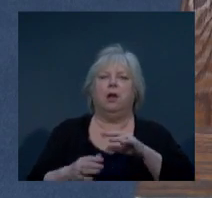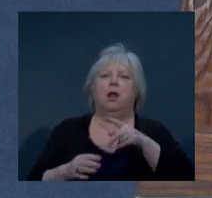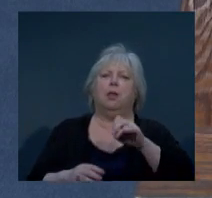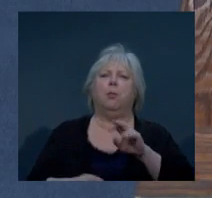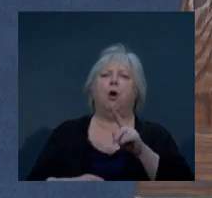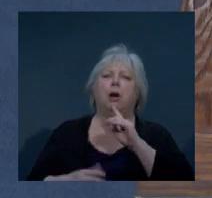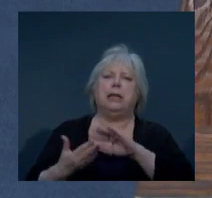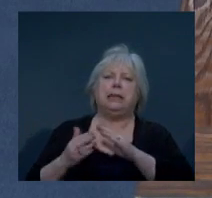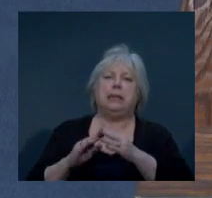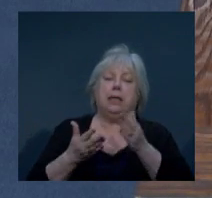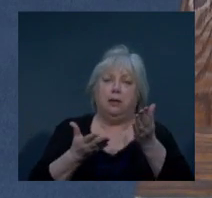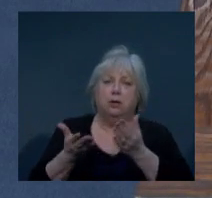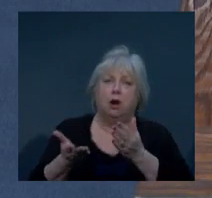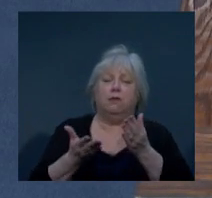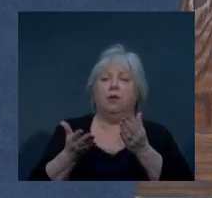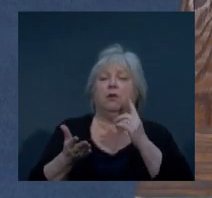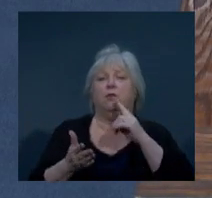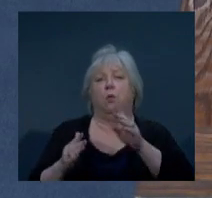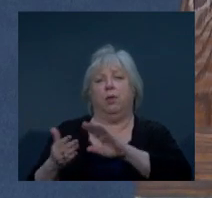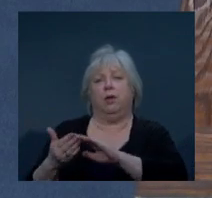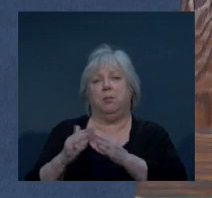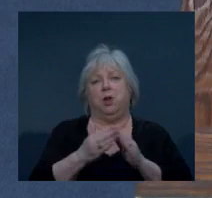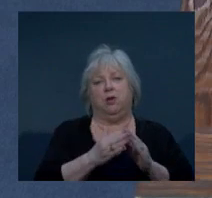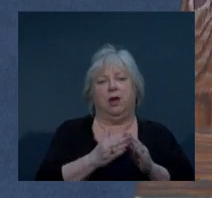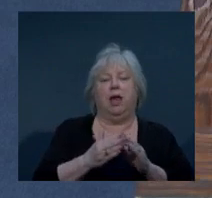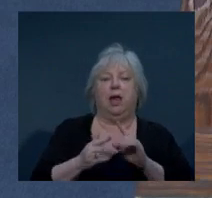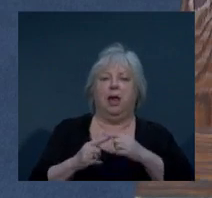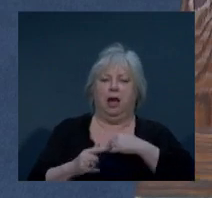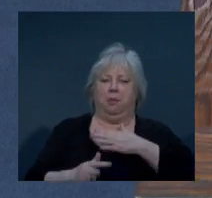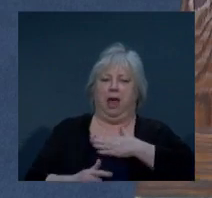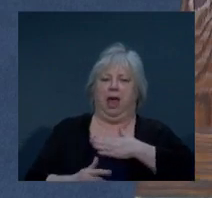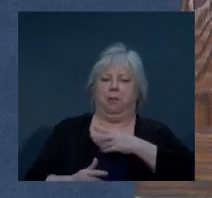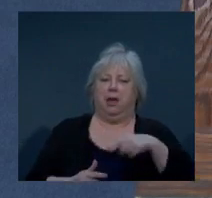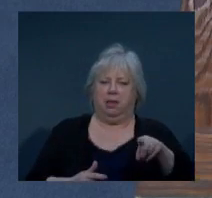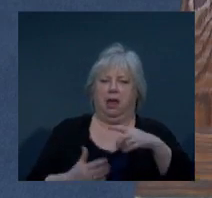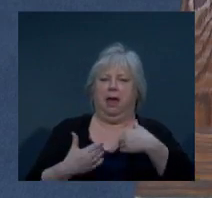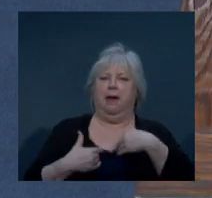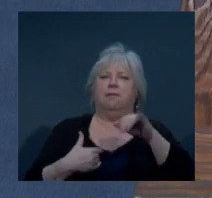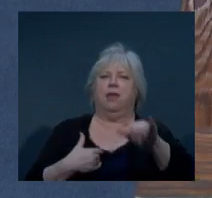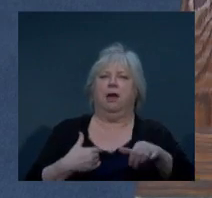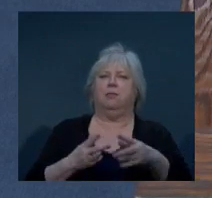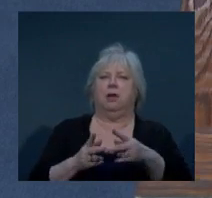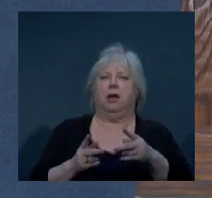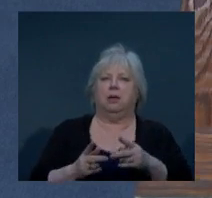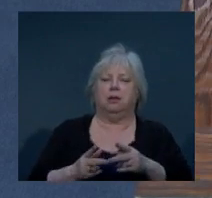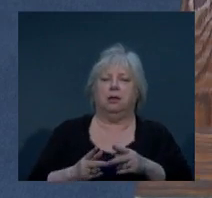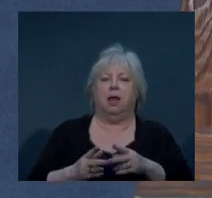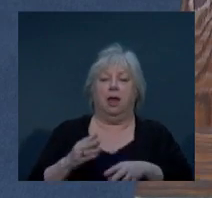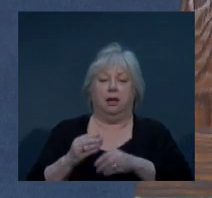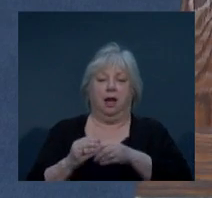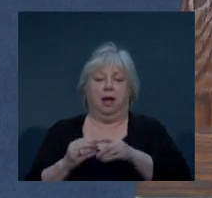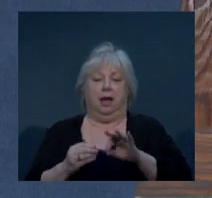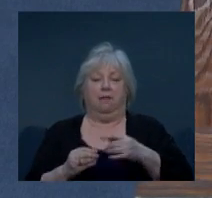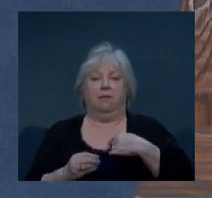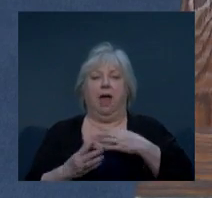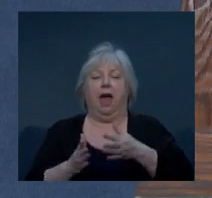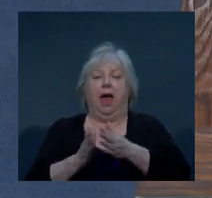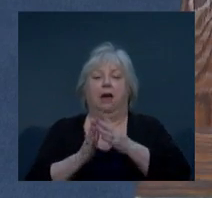service to the community, and I'm glad they have that facility. Additionally, if asked to pay a